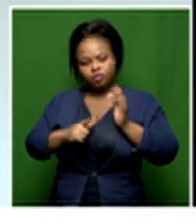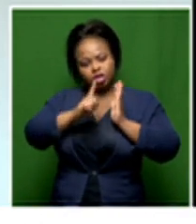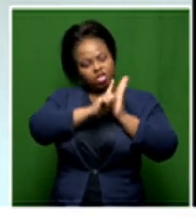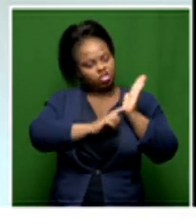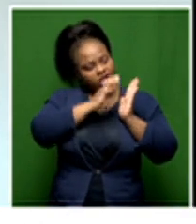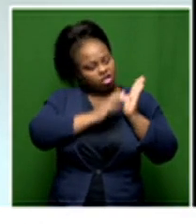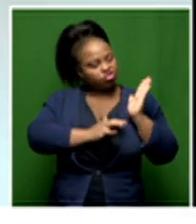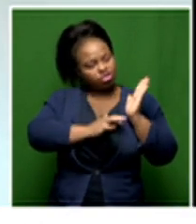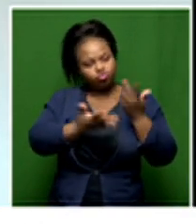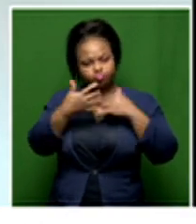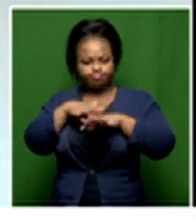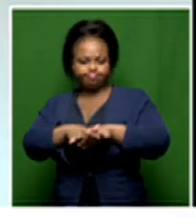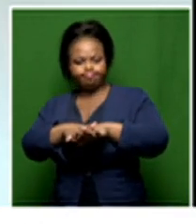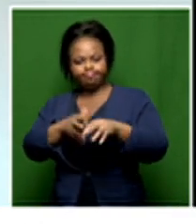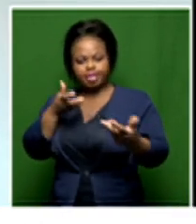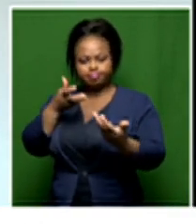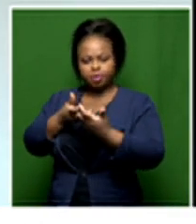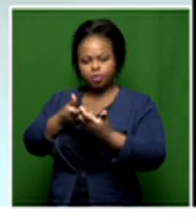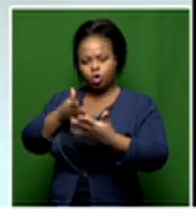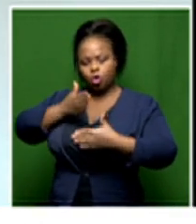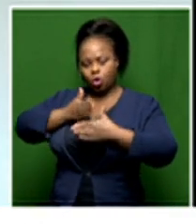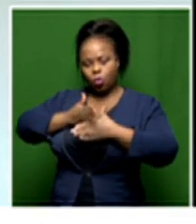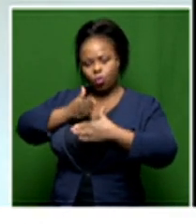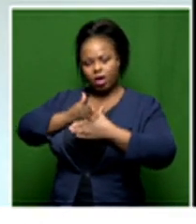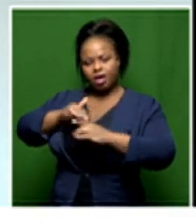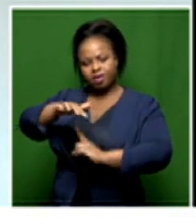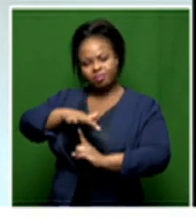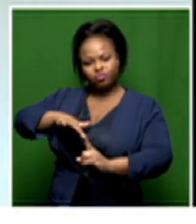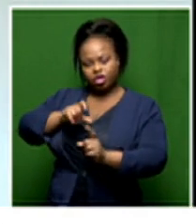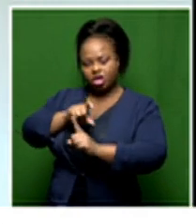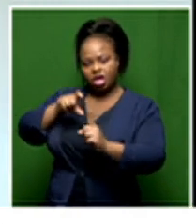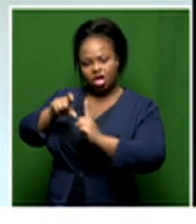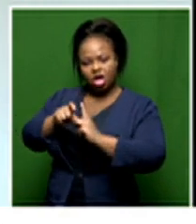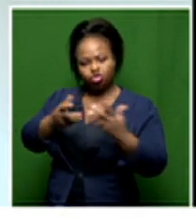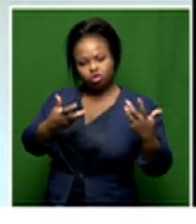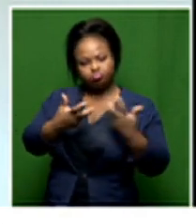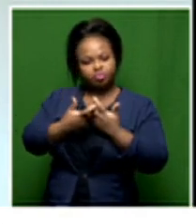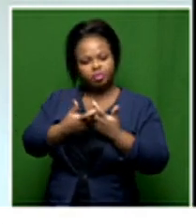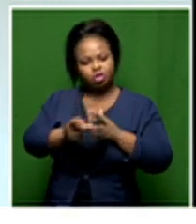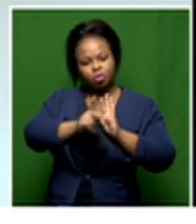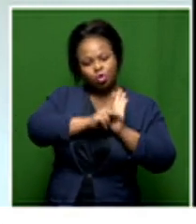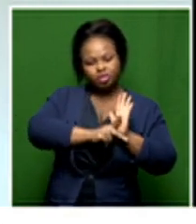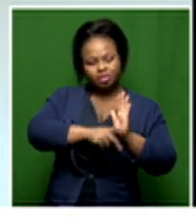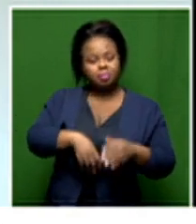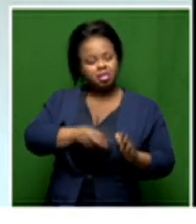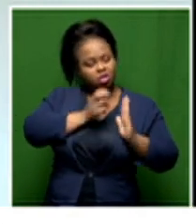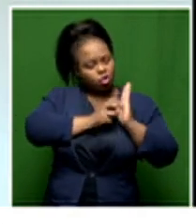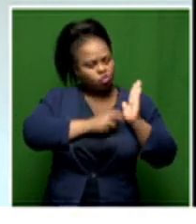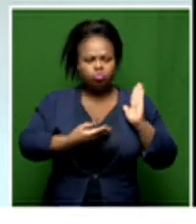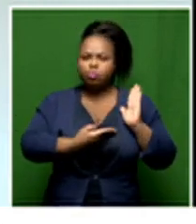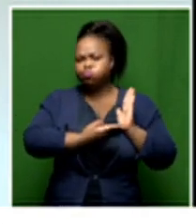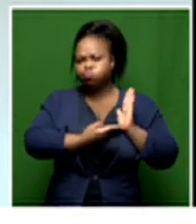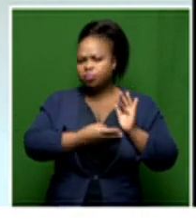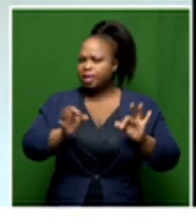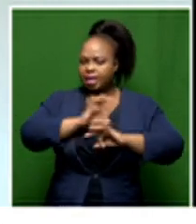legislation or regulations to suit their own organizational context and culture. So the regulations exist and they're